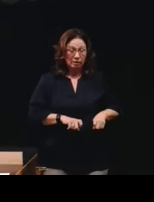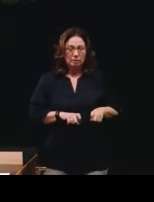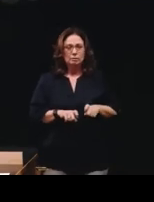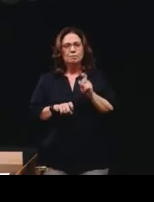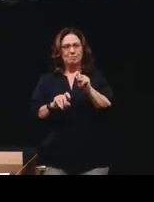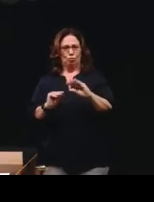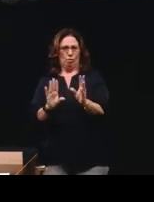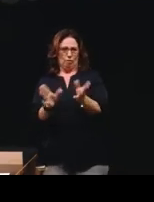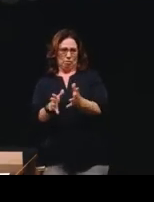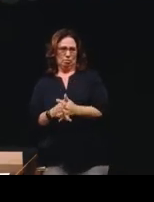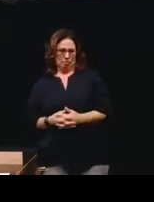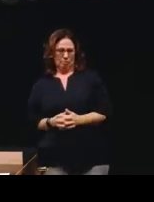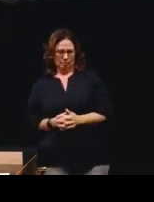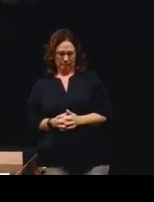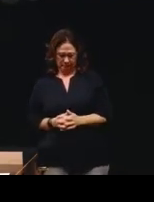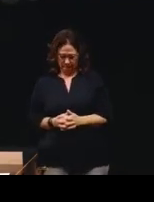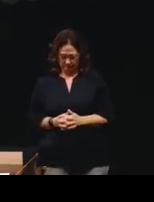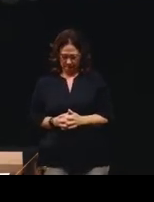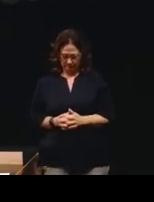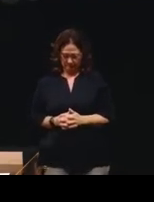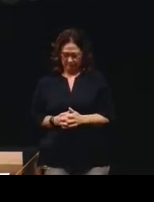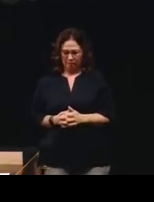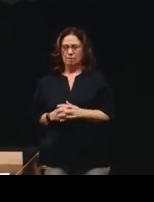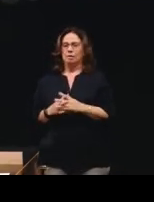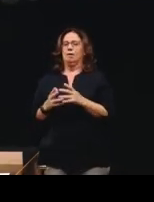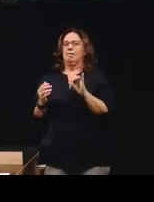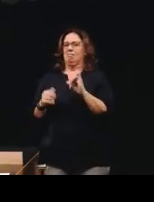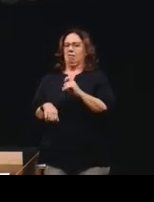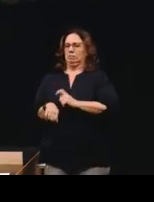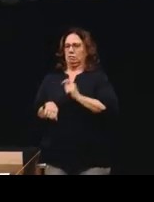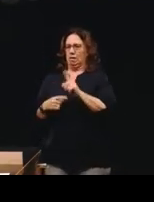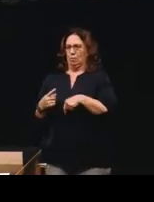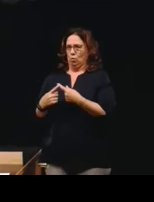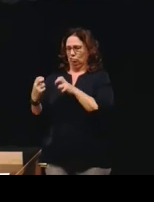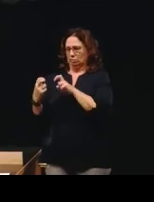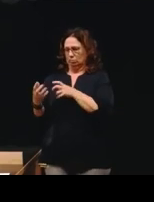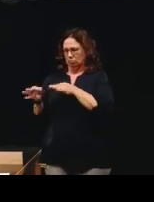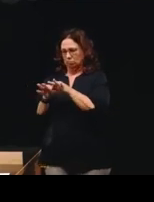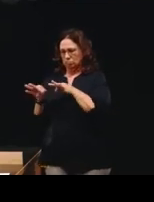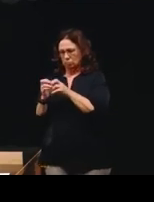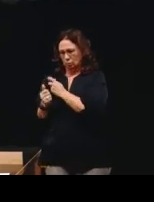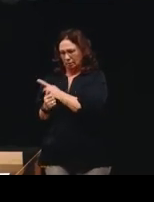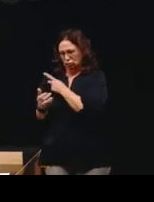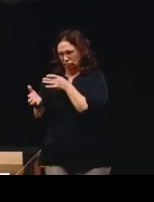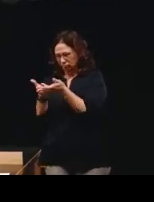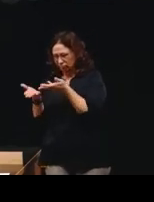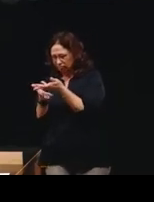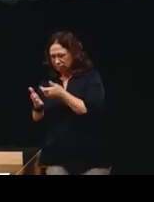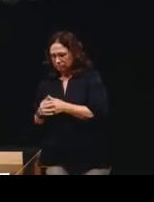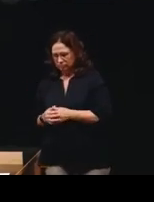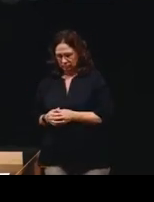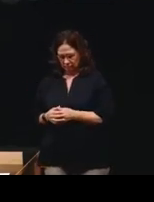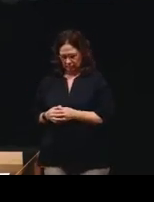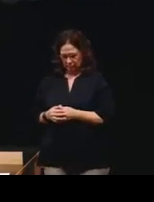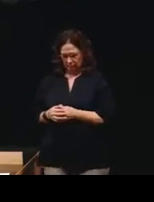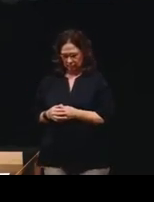clarification, it's an opportunity to then share with the patient what you think is going on. And there's a